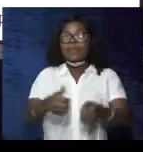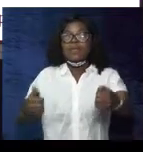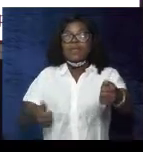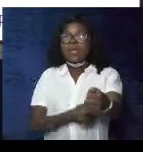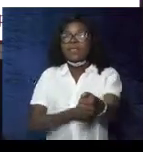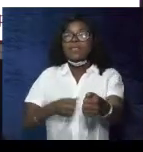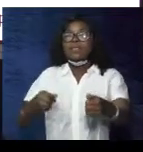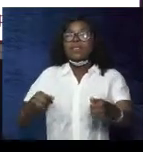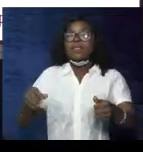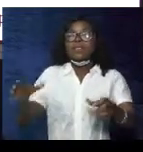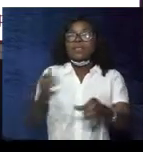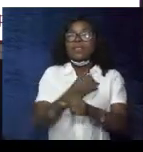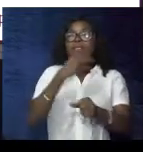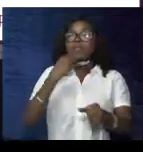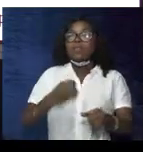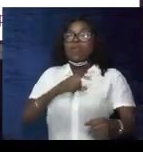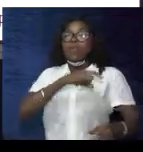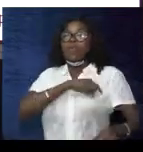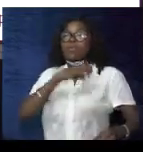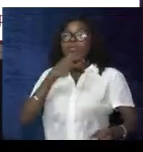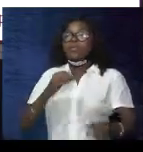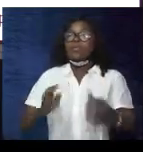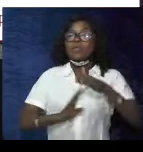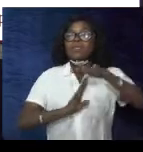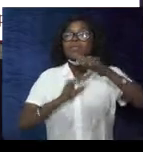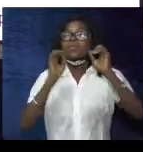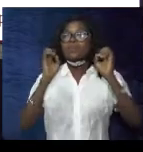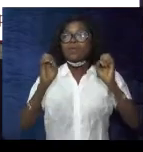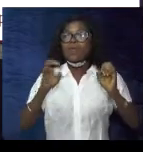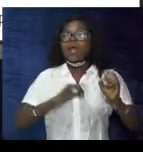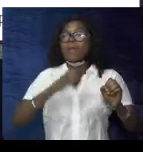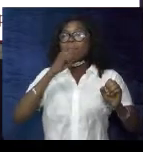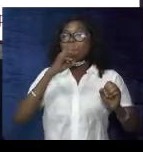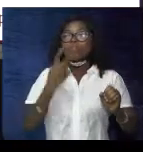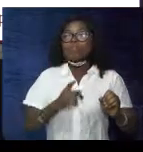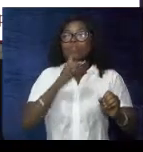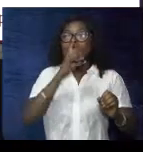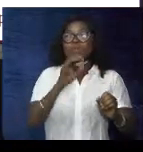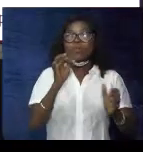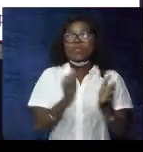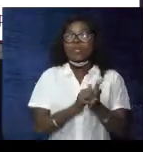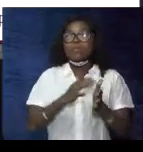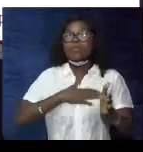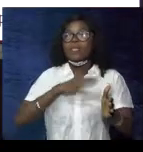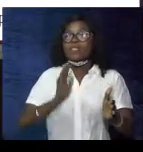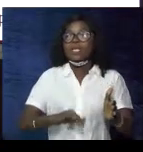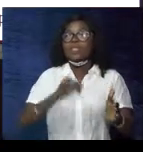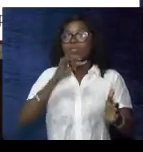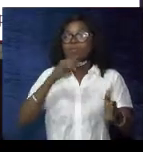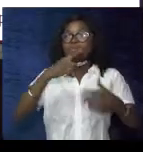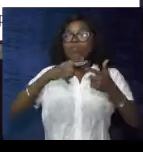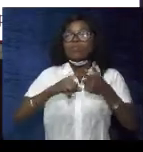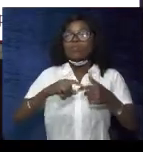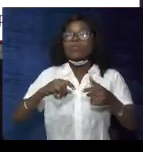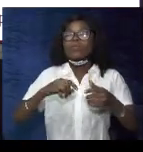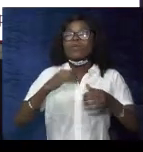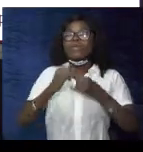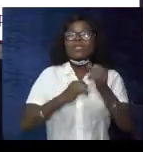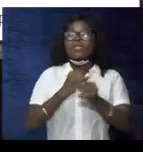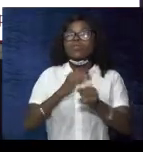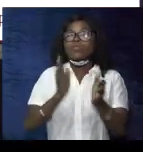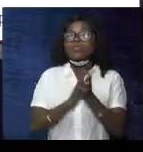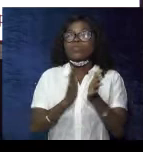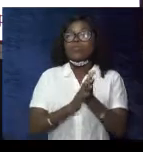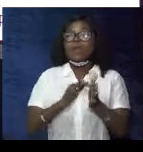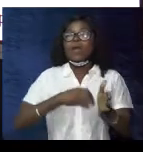quality basic education. I must ensure that my child is enrolled in an international school. I